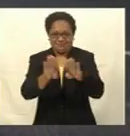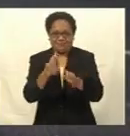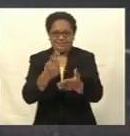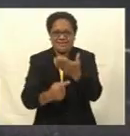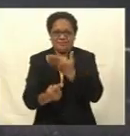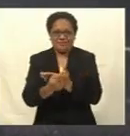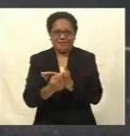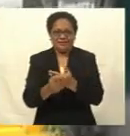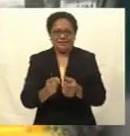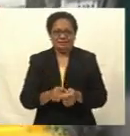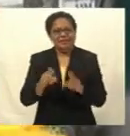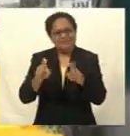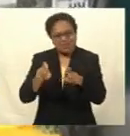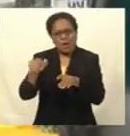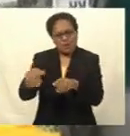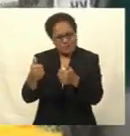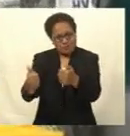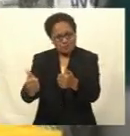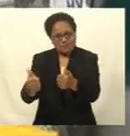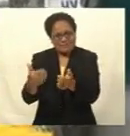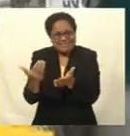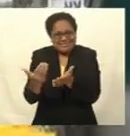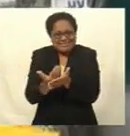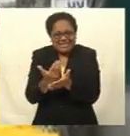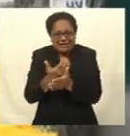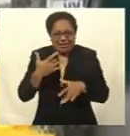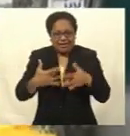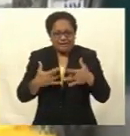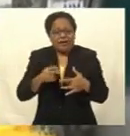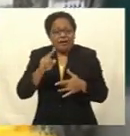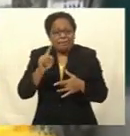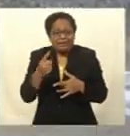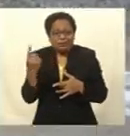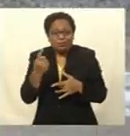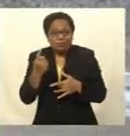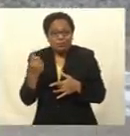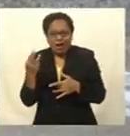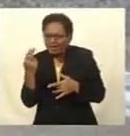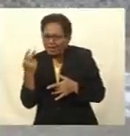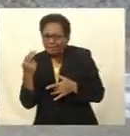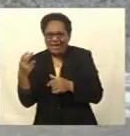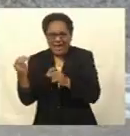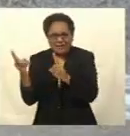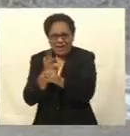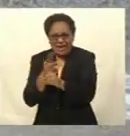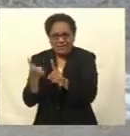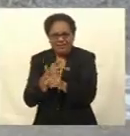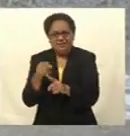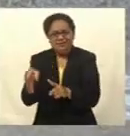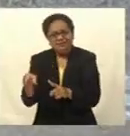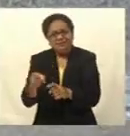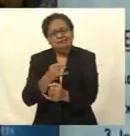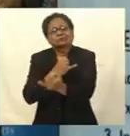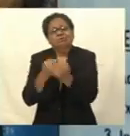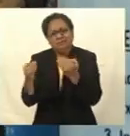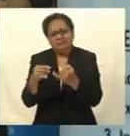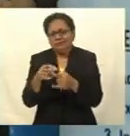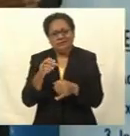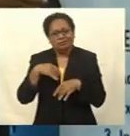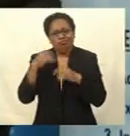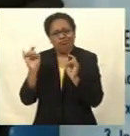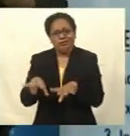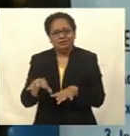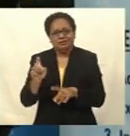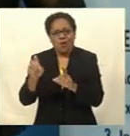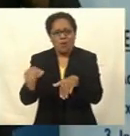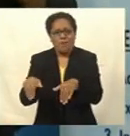home saves lives, for women in abusive relationship, the situation is often a living nightmare. If you or